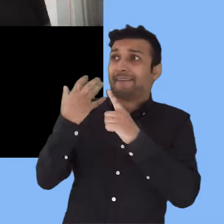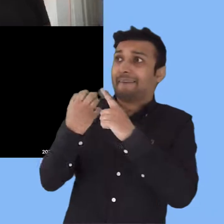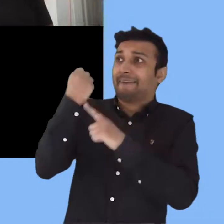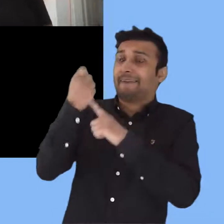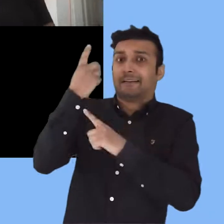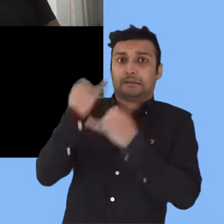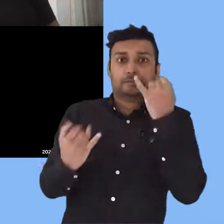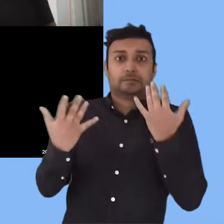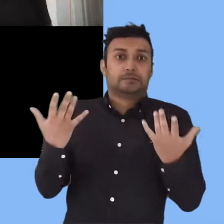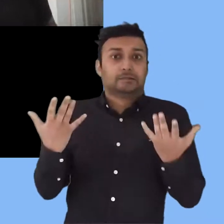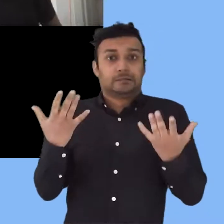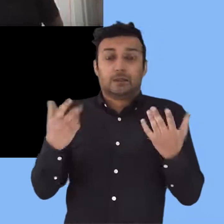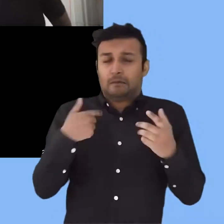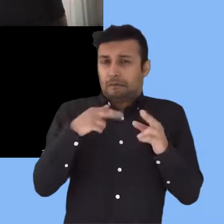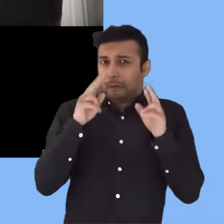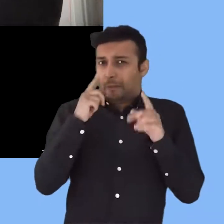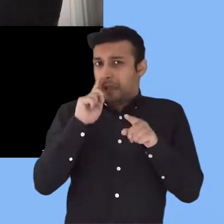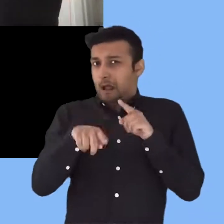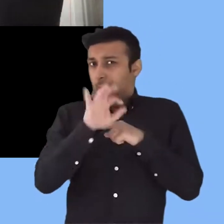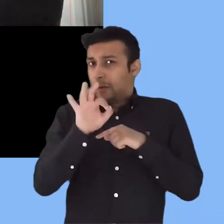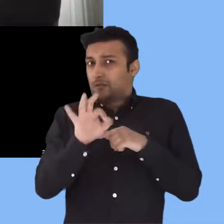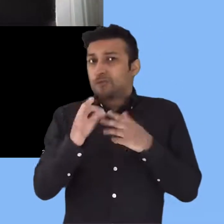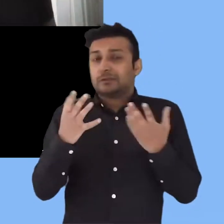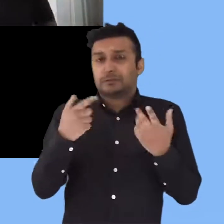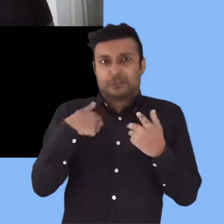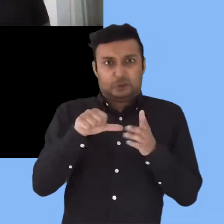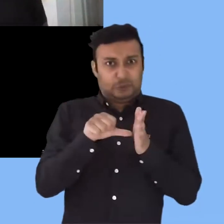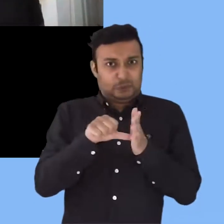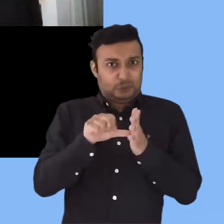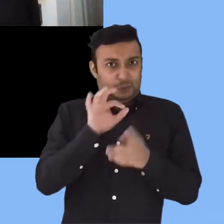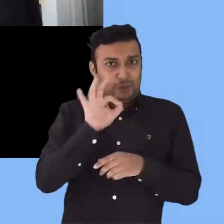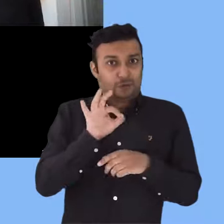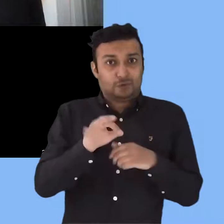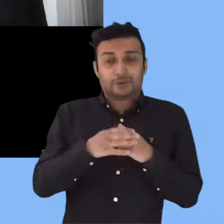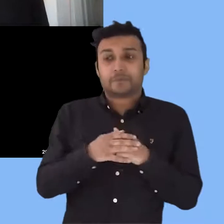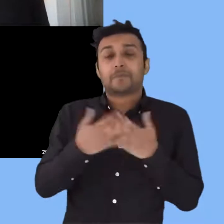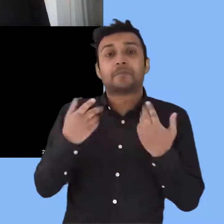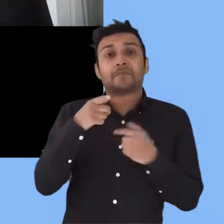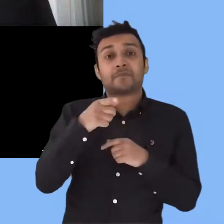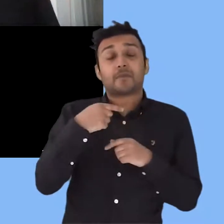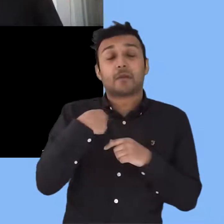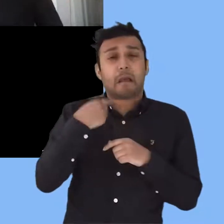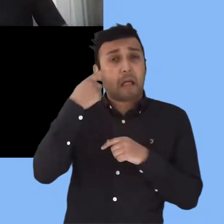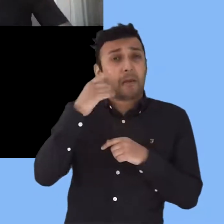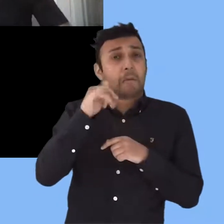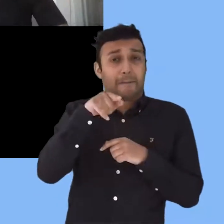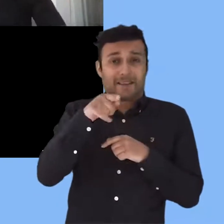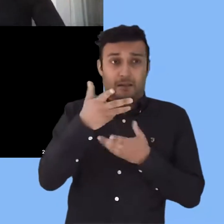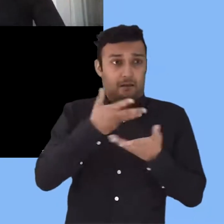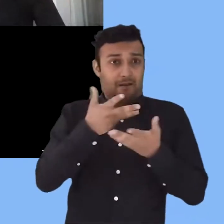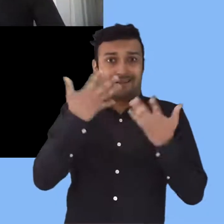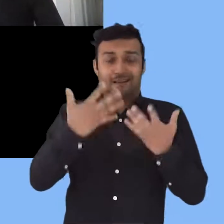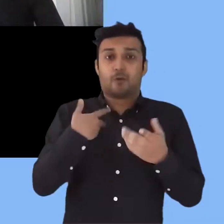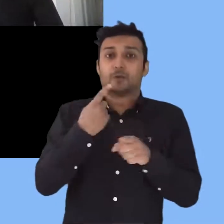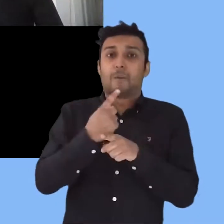quite a difficult one to start off with. We'll see in the comments. I think, you know, is this where the conversation leads into this unconscious